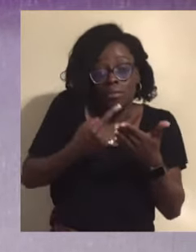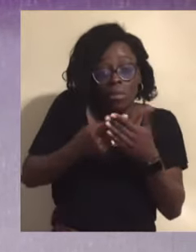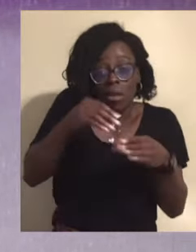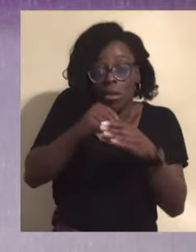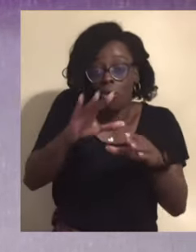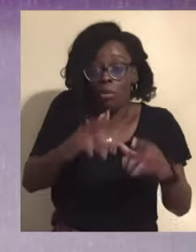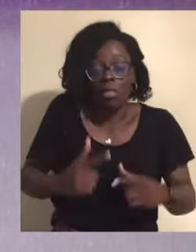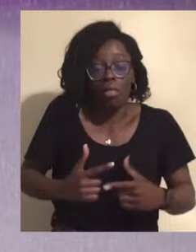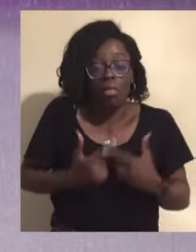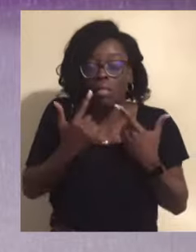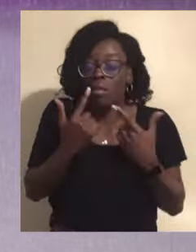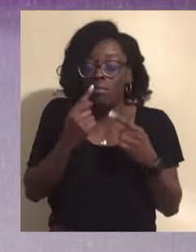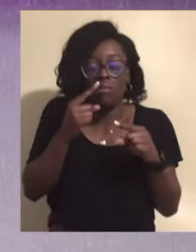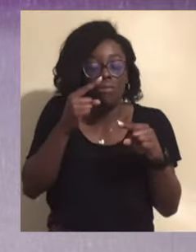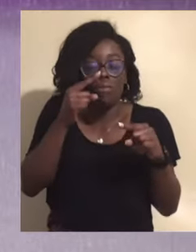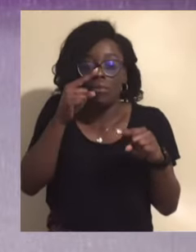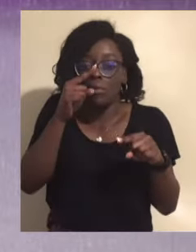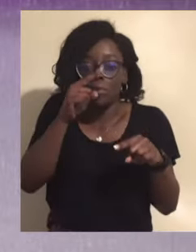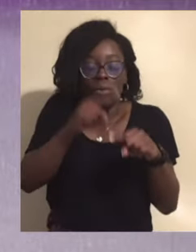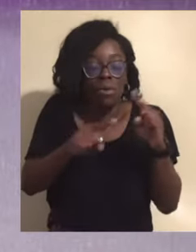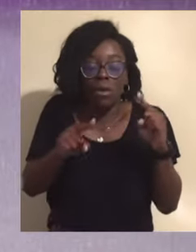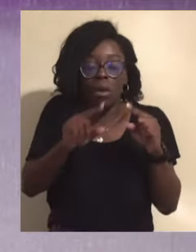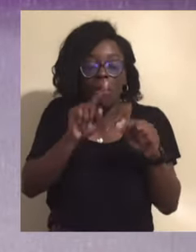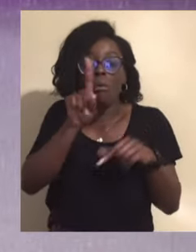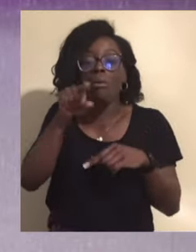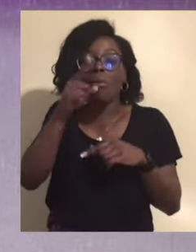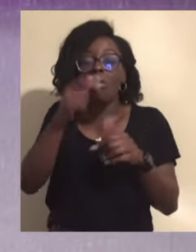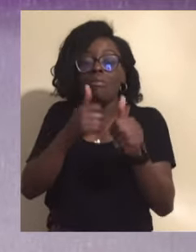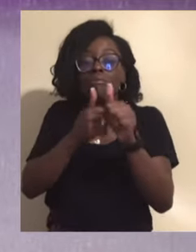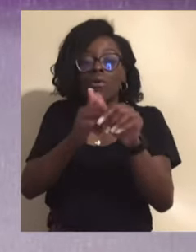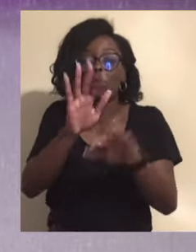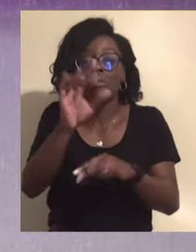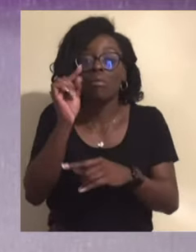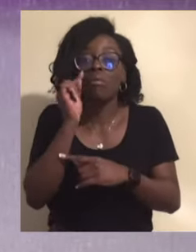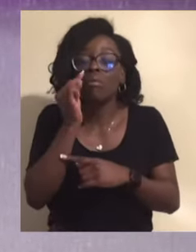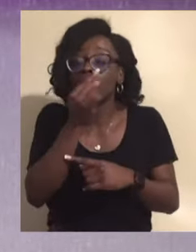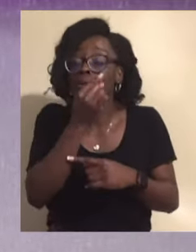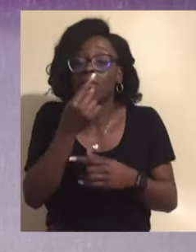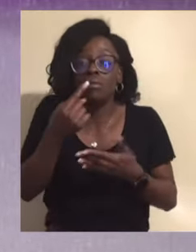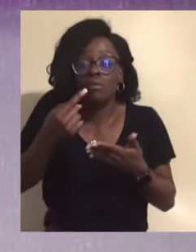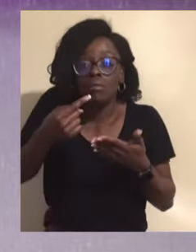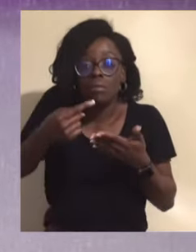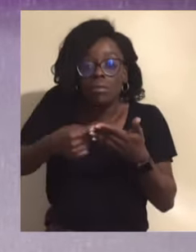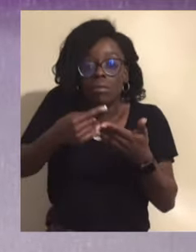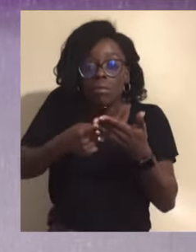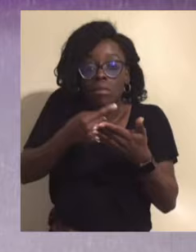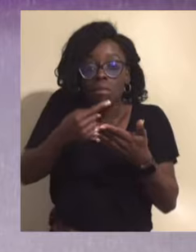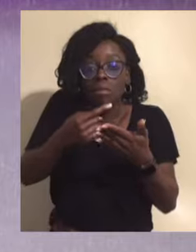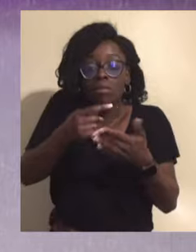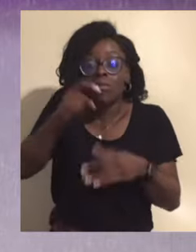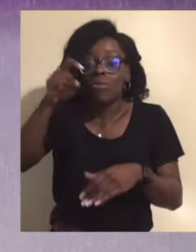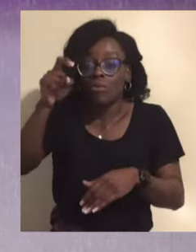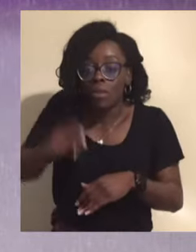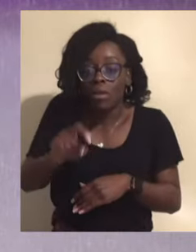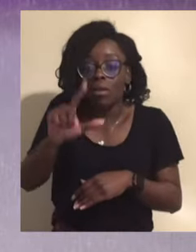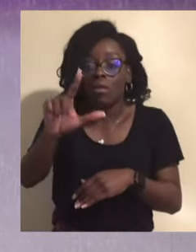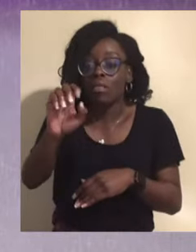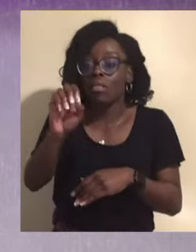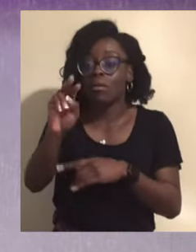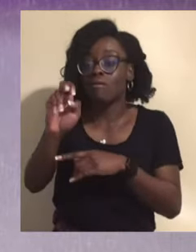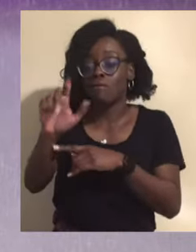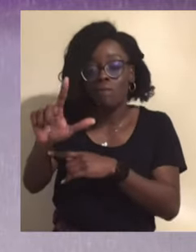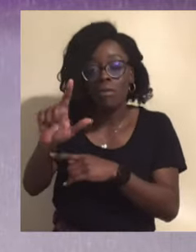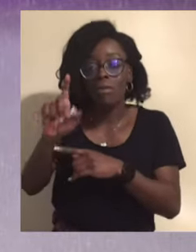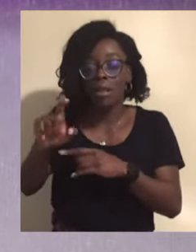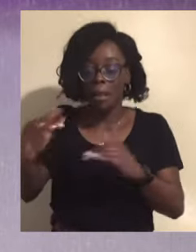you see. There are some seasons where you need a level. You've been out of balance too long. You're in a season where